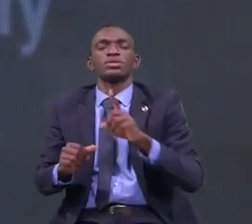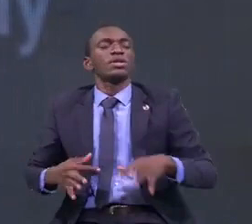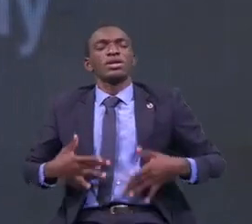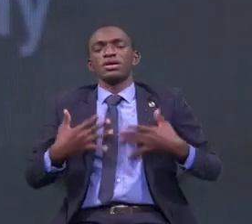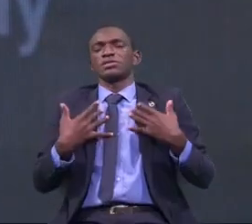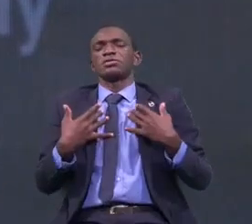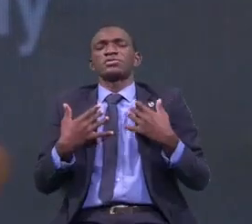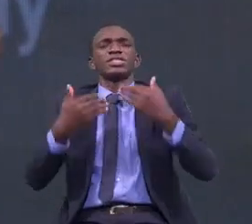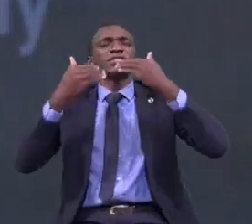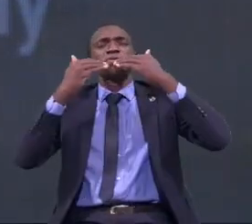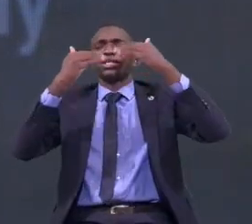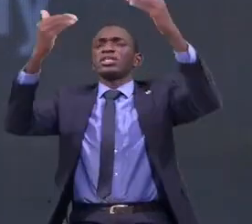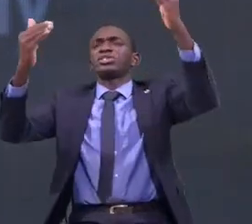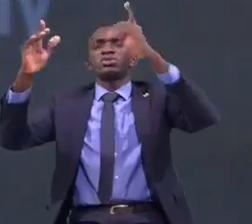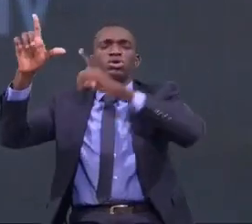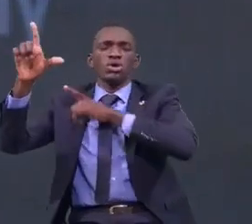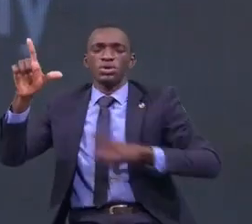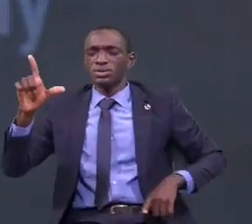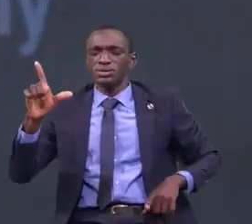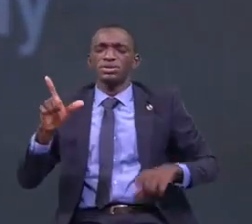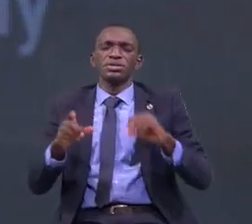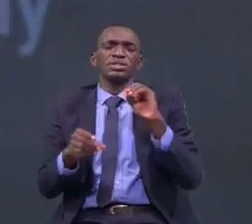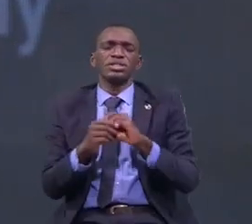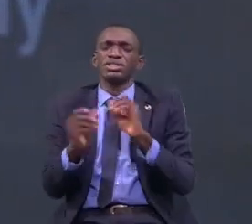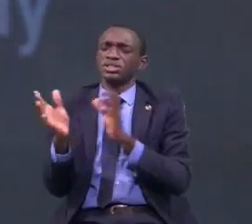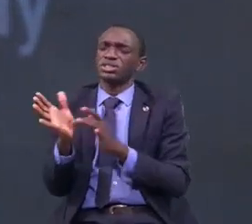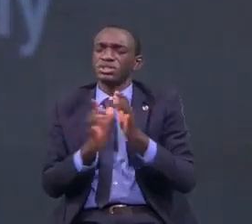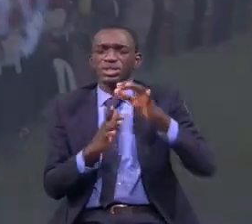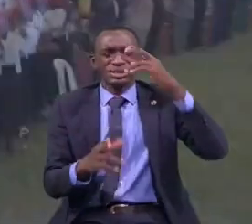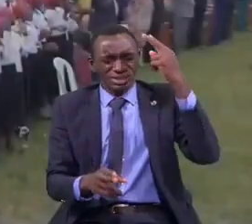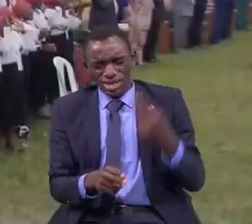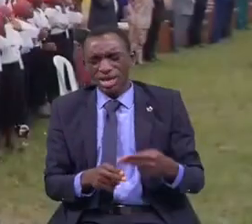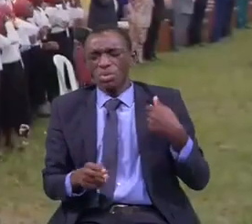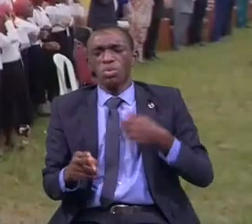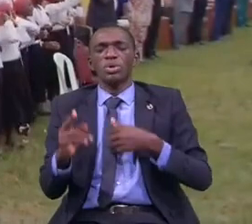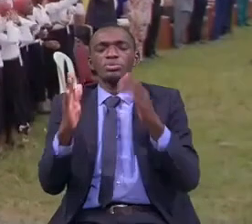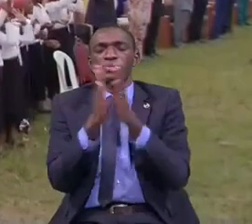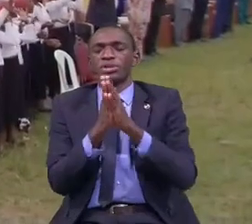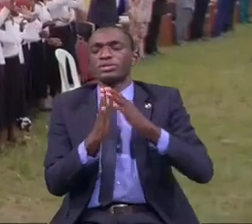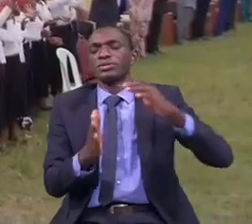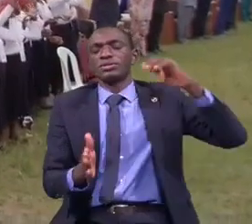Thank you, Lord. In Jesus' name we pray. Amen.